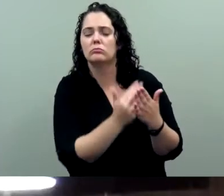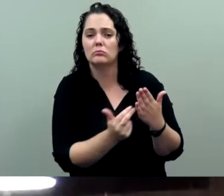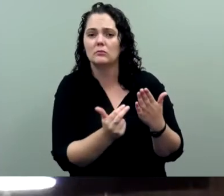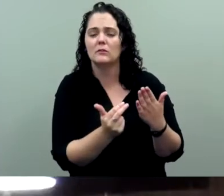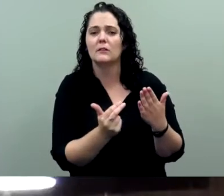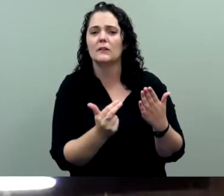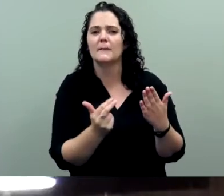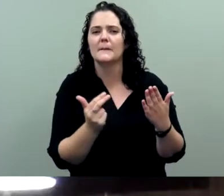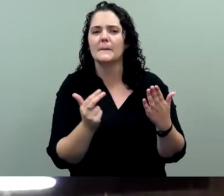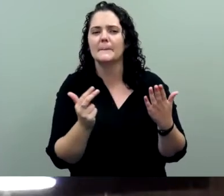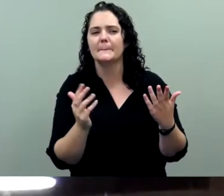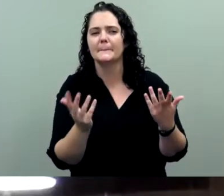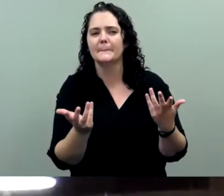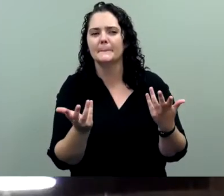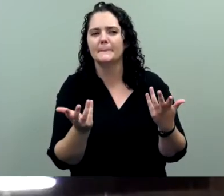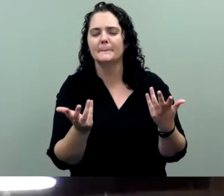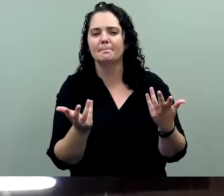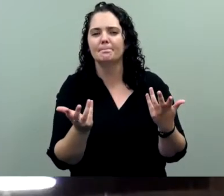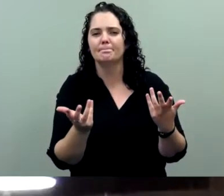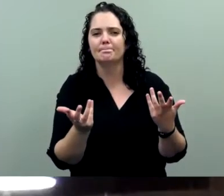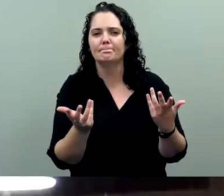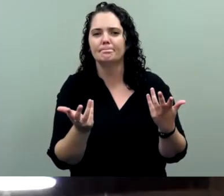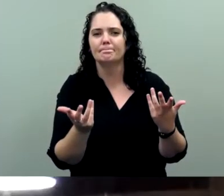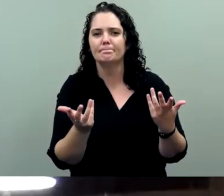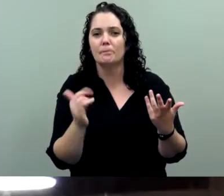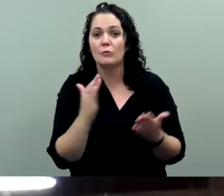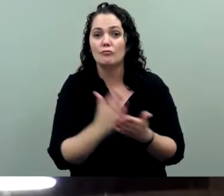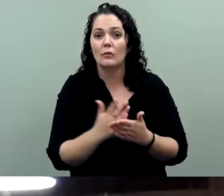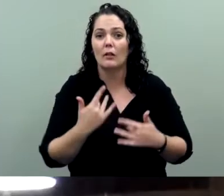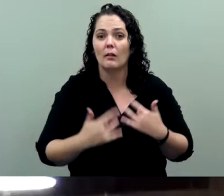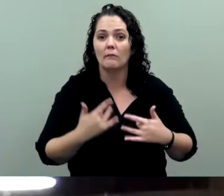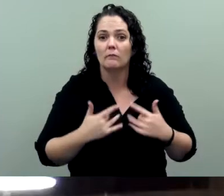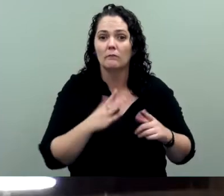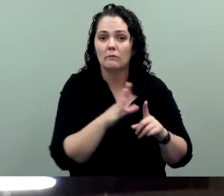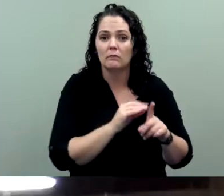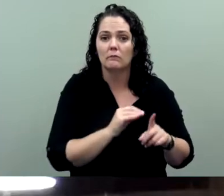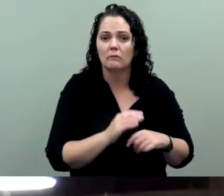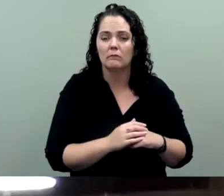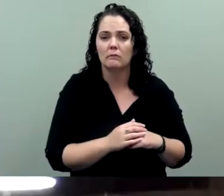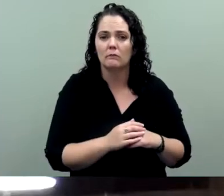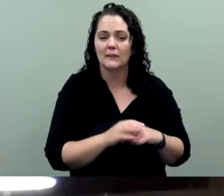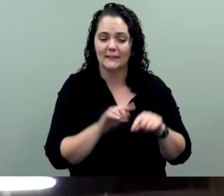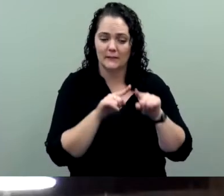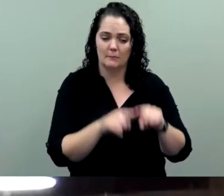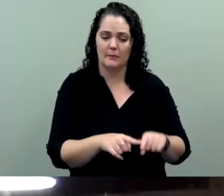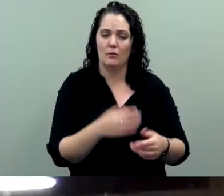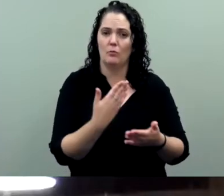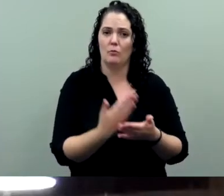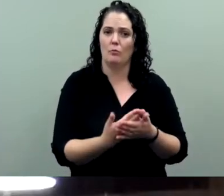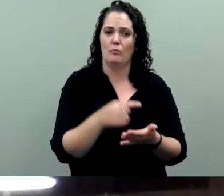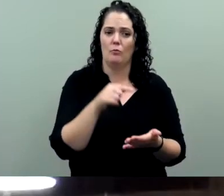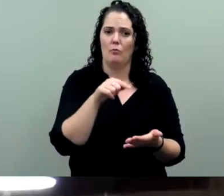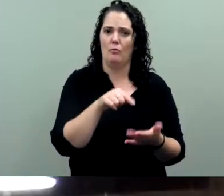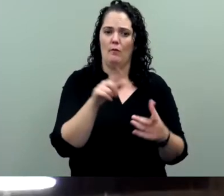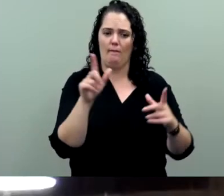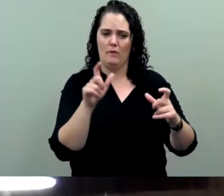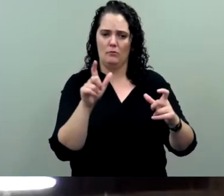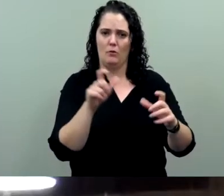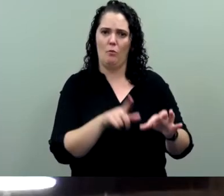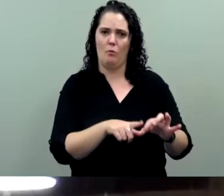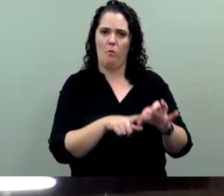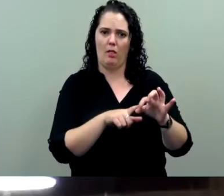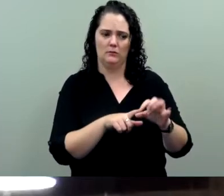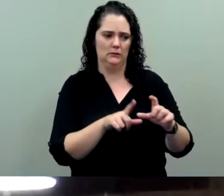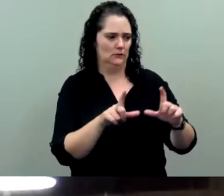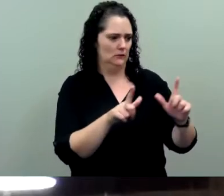life, it's not something, you know, inherent to the quality of the photograph or in quality of the life studio. It's the way people